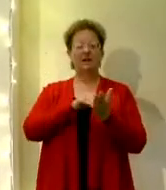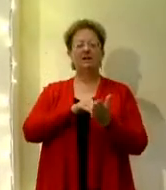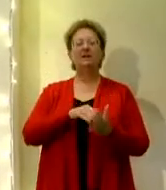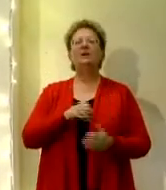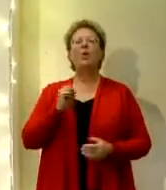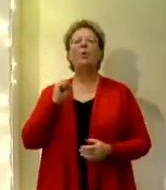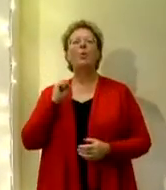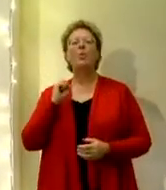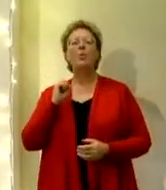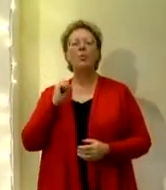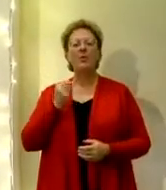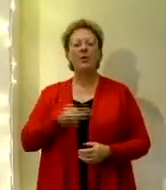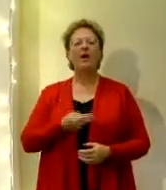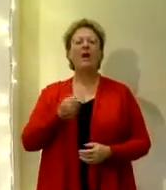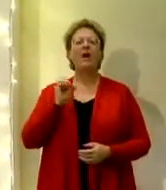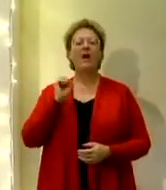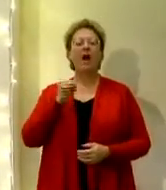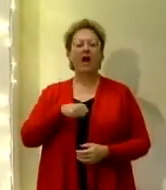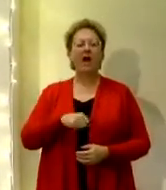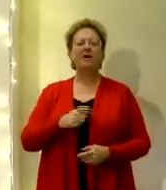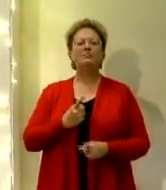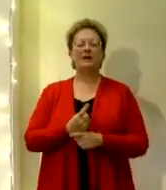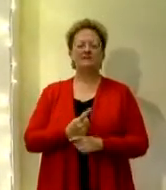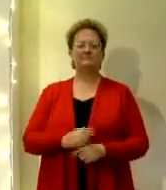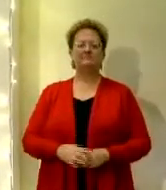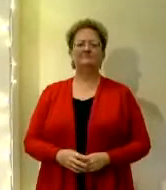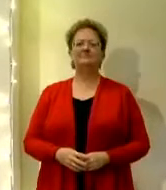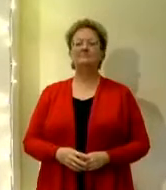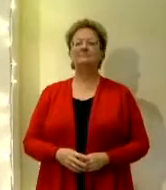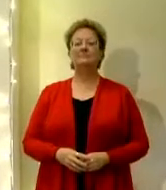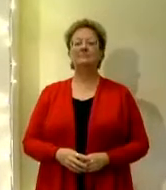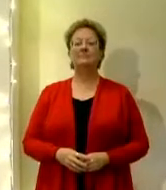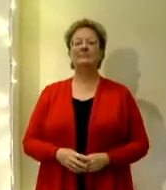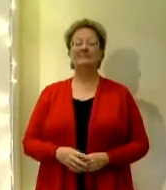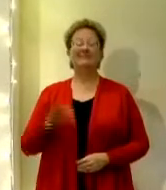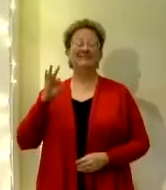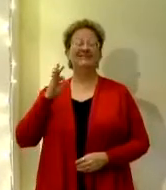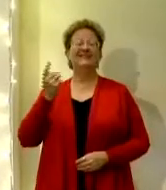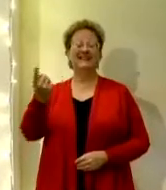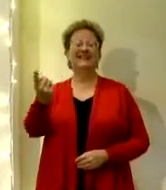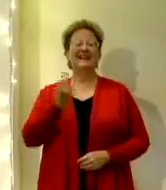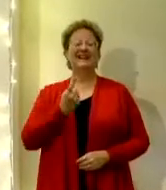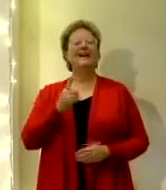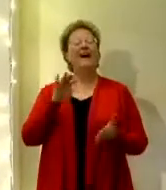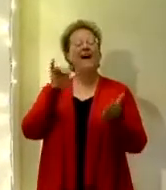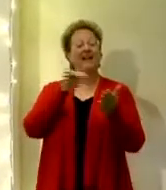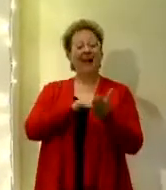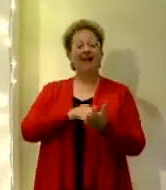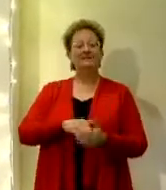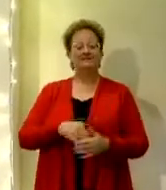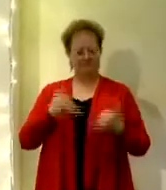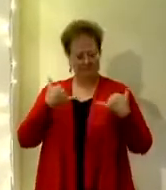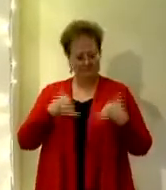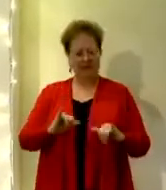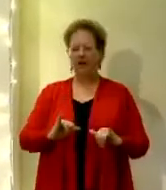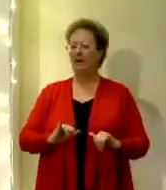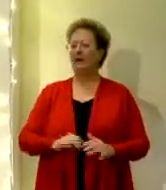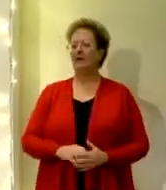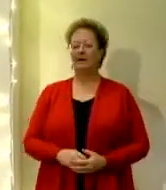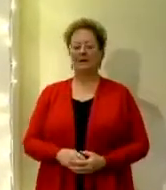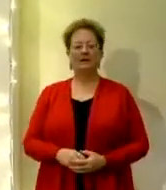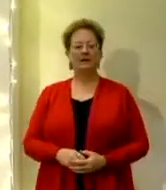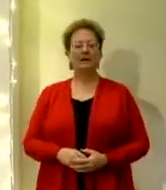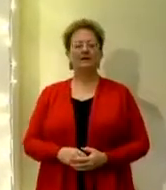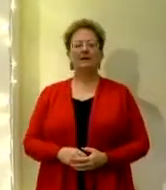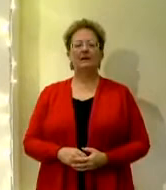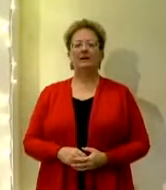The very next day, I came back. And still, I came to